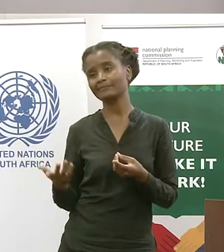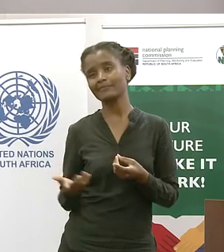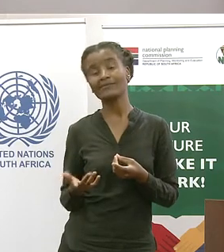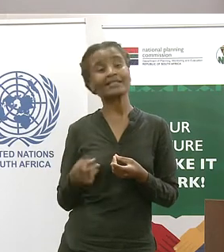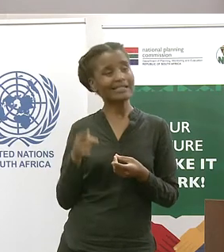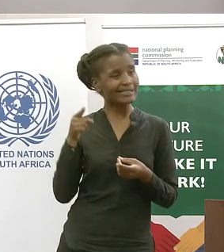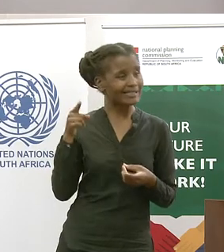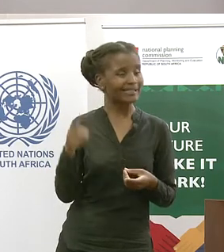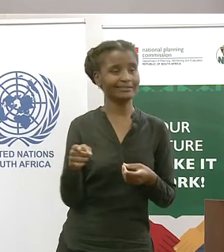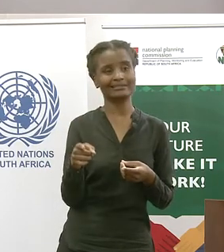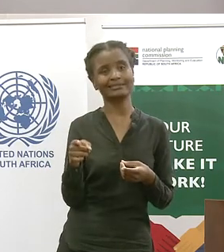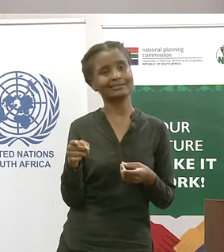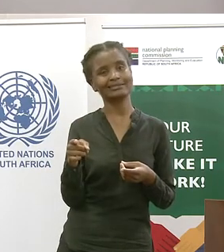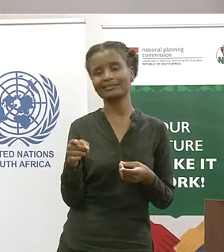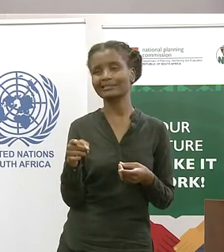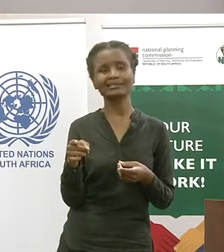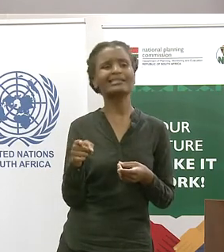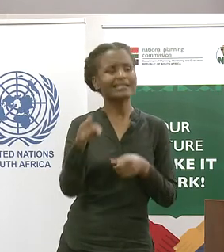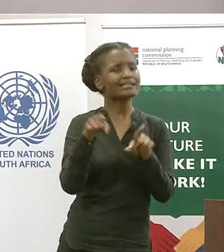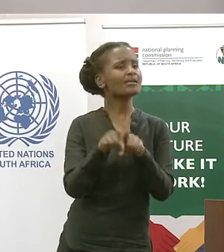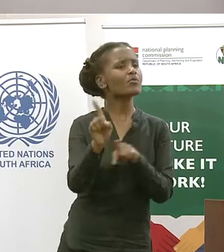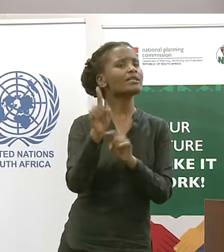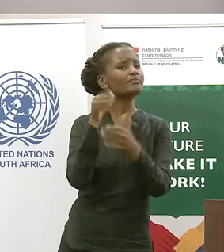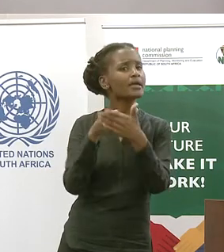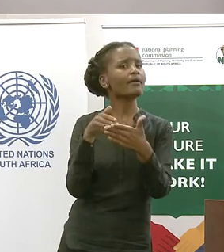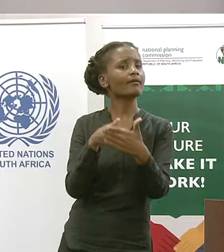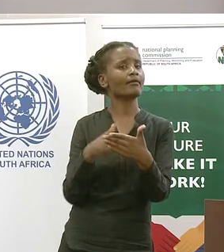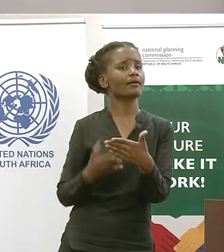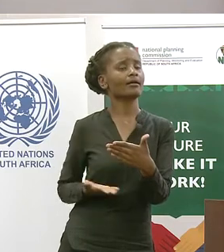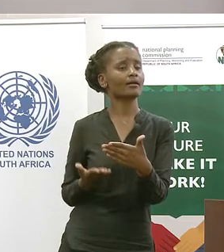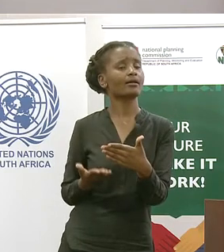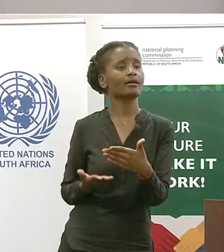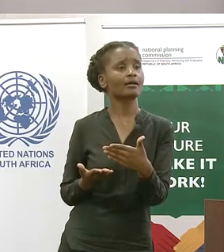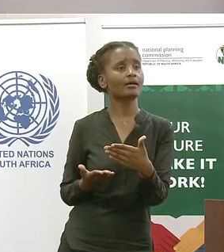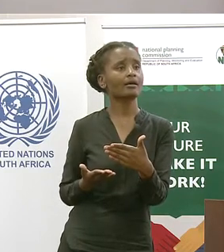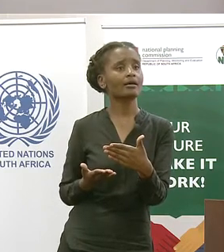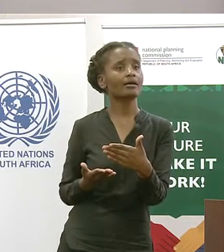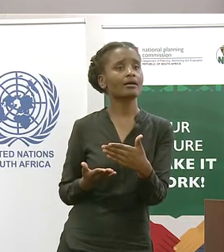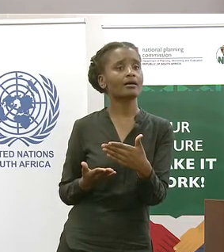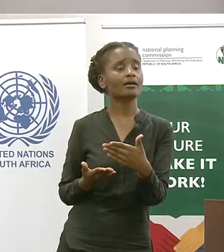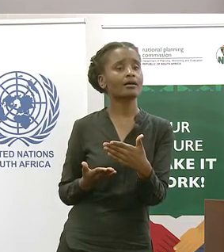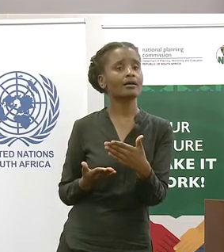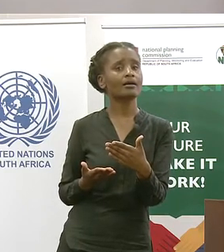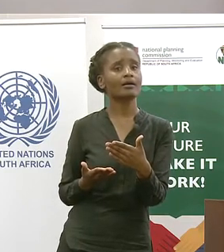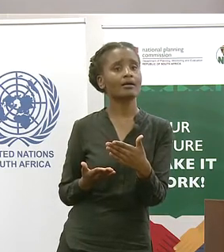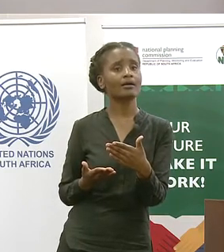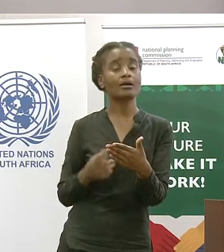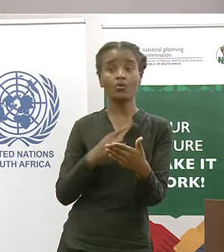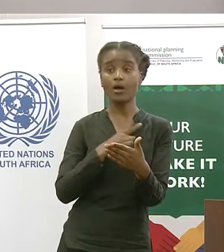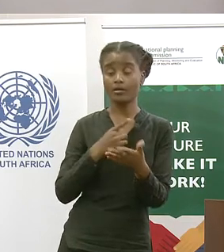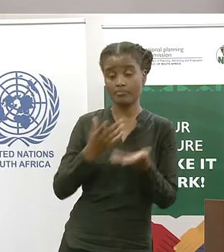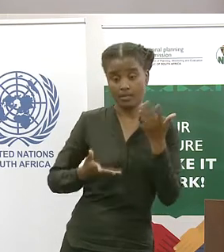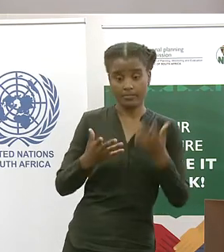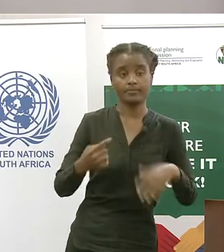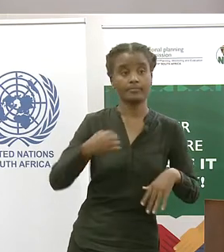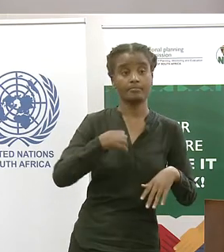become a barrier, because you approach the transport